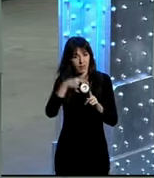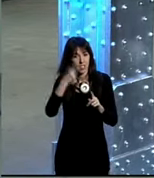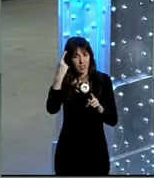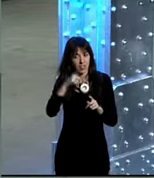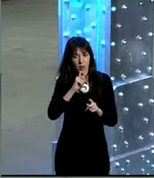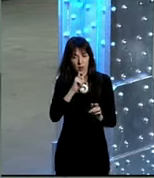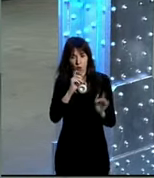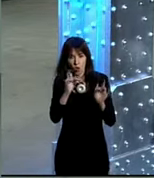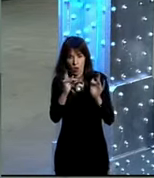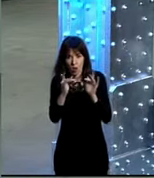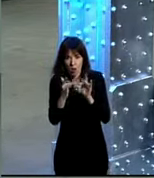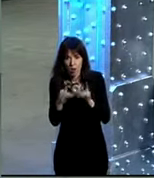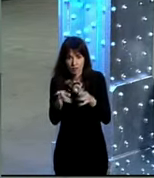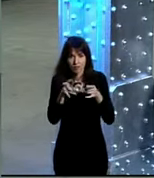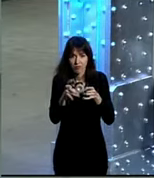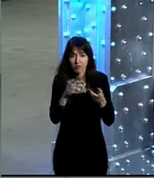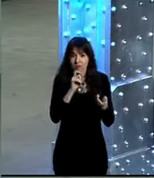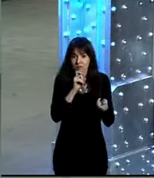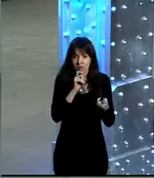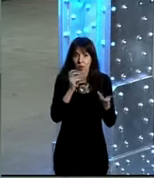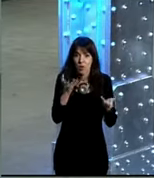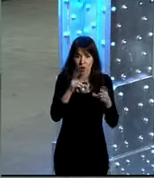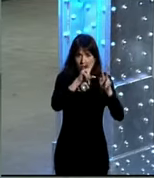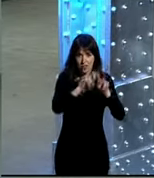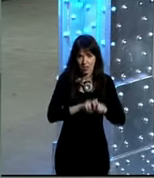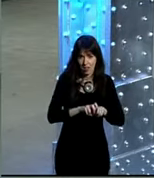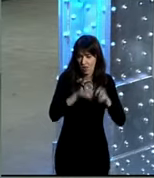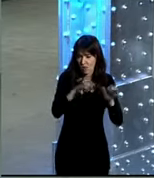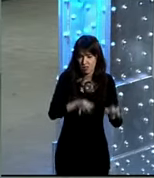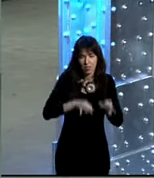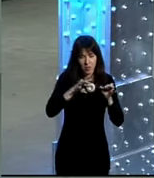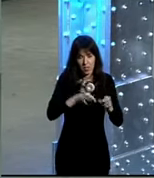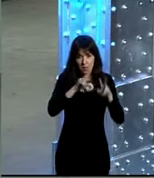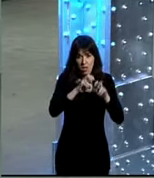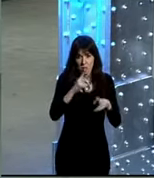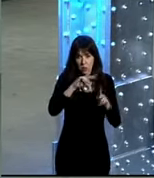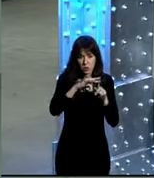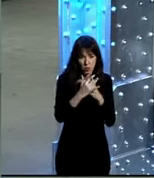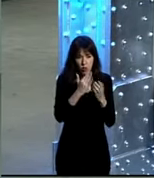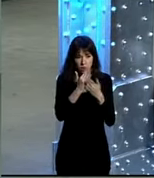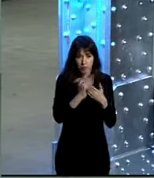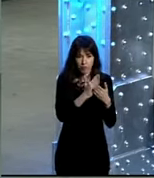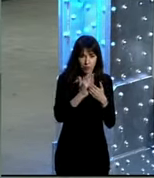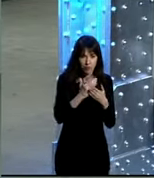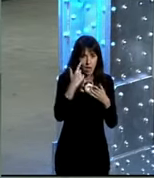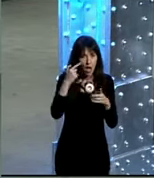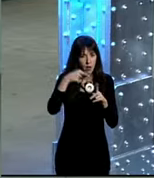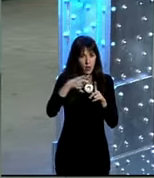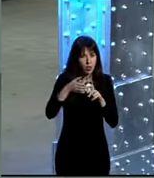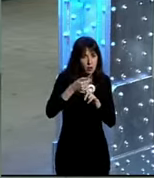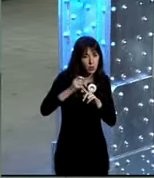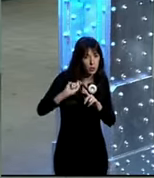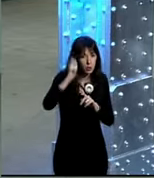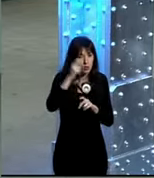with knowing what you actually want to accomplish. But I'm going to give you a couple of examples of how